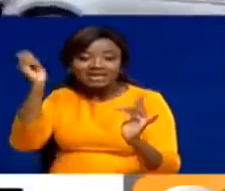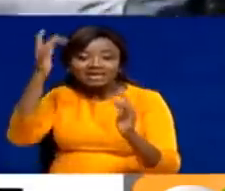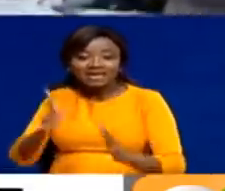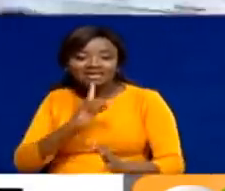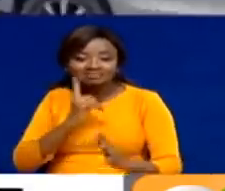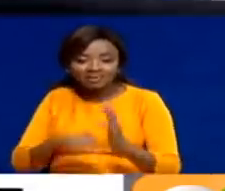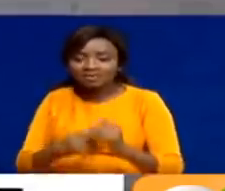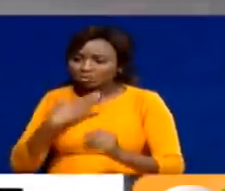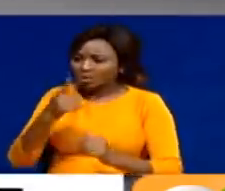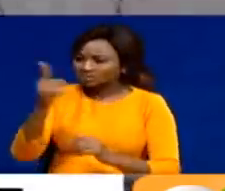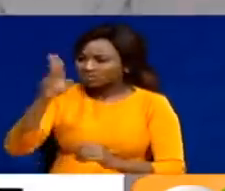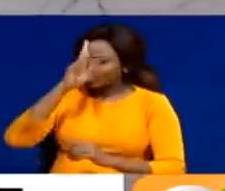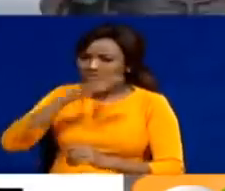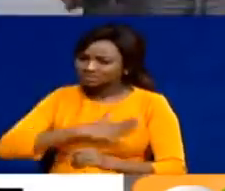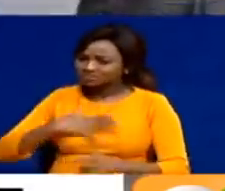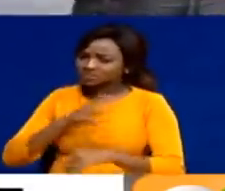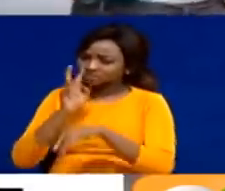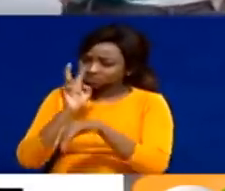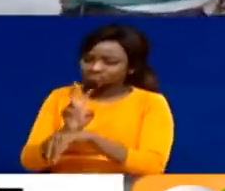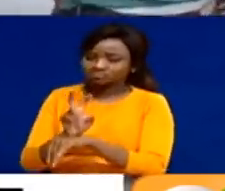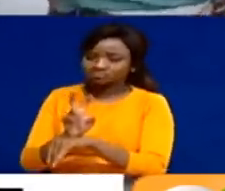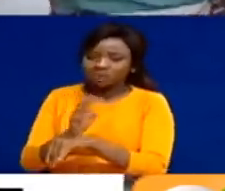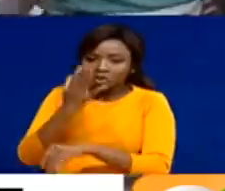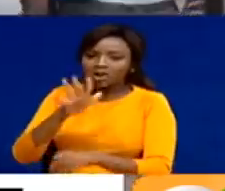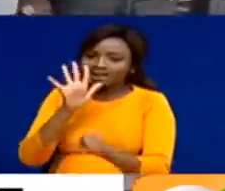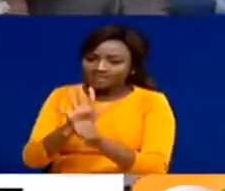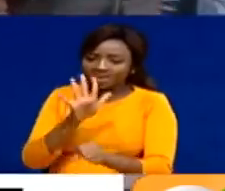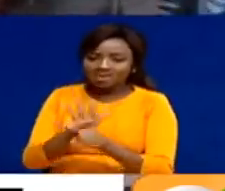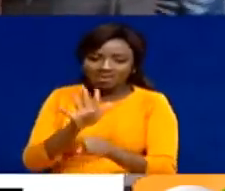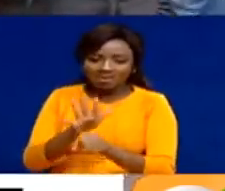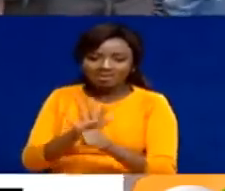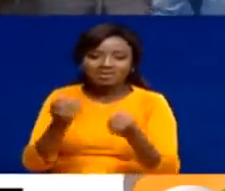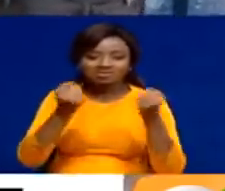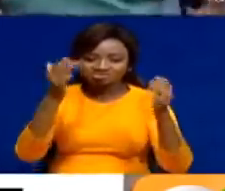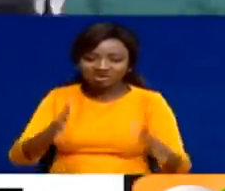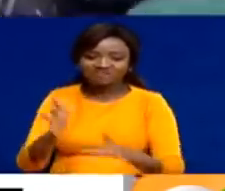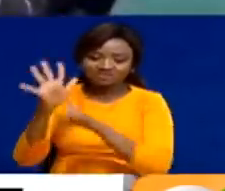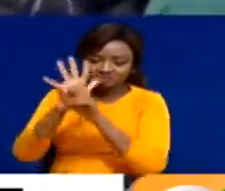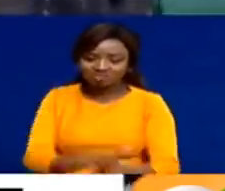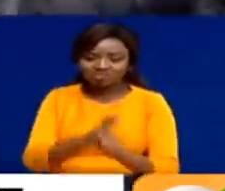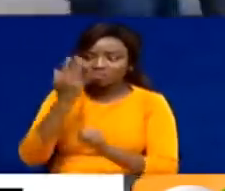want police to be more vigilant, as more motorists are likely to be attacked by rogue boda-boda